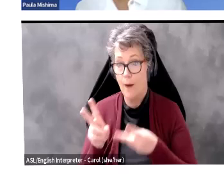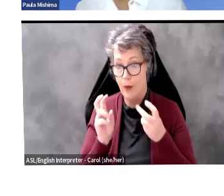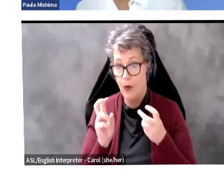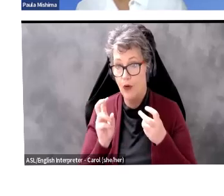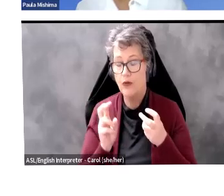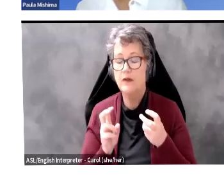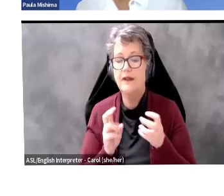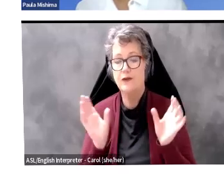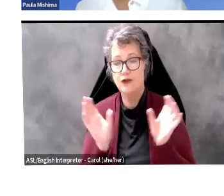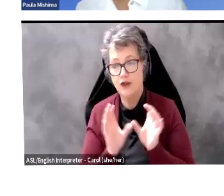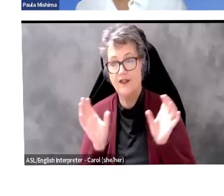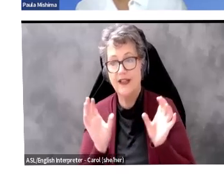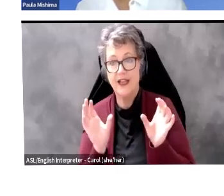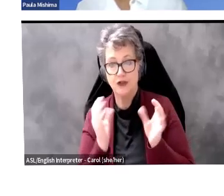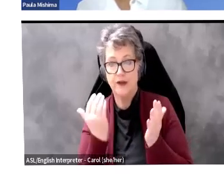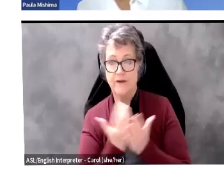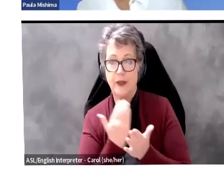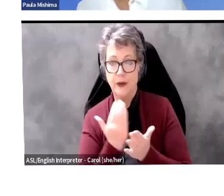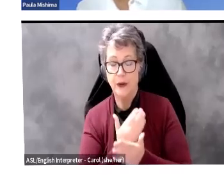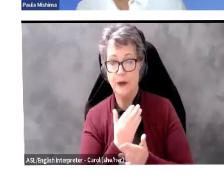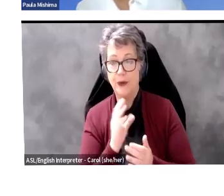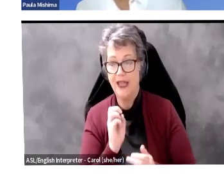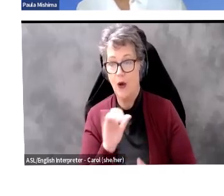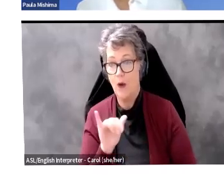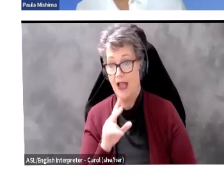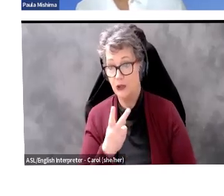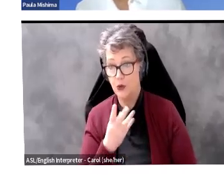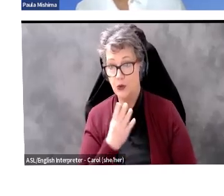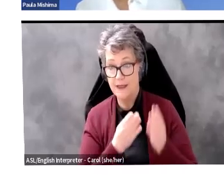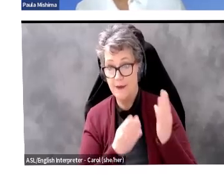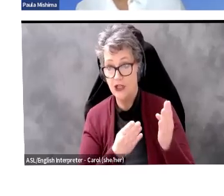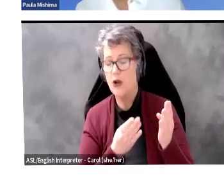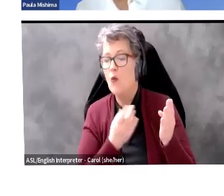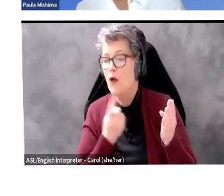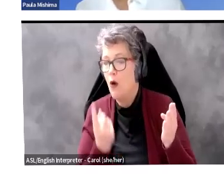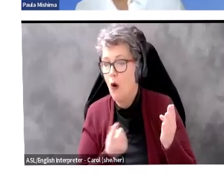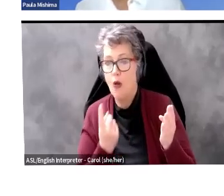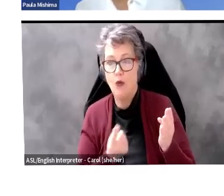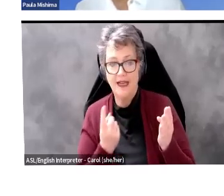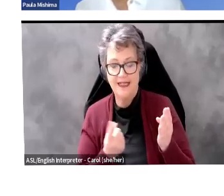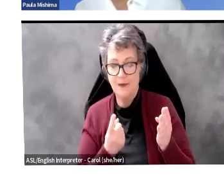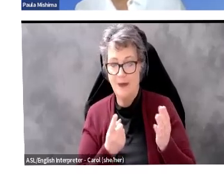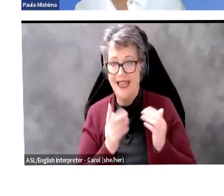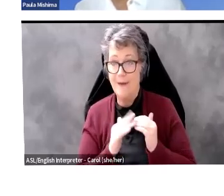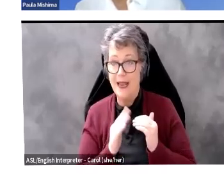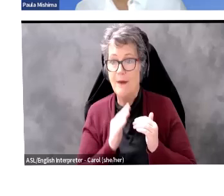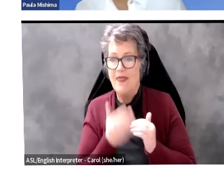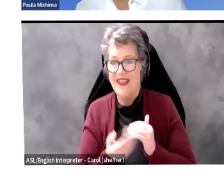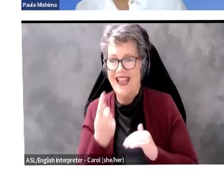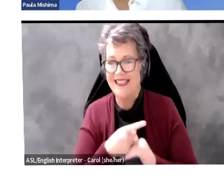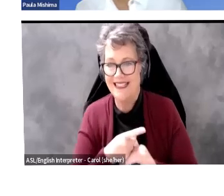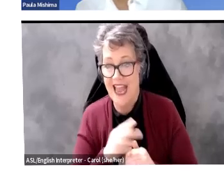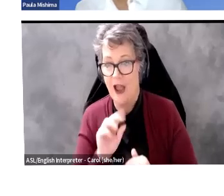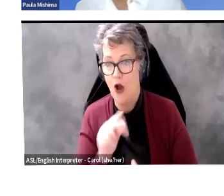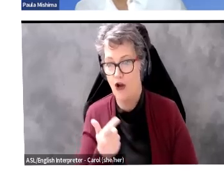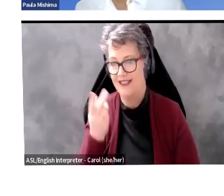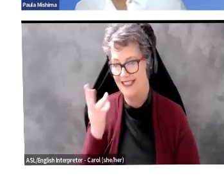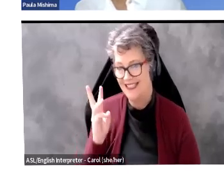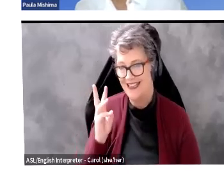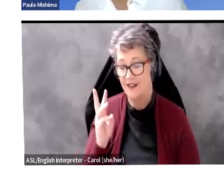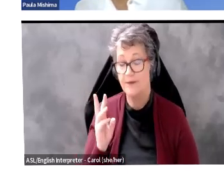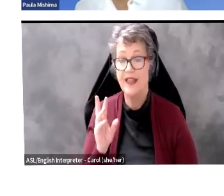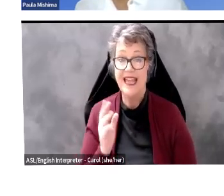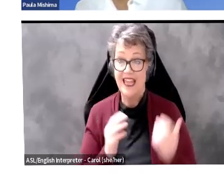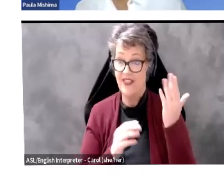the certification of the new end of year 2 submission will always be at least the next day, August 16th. If